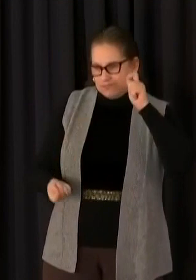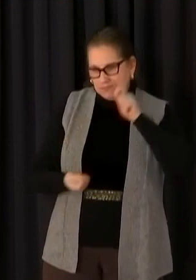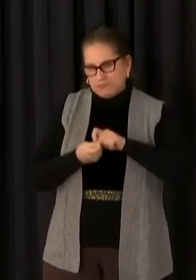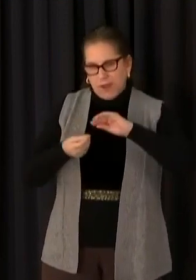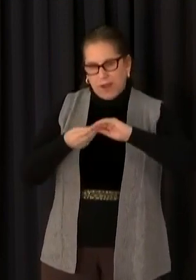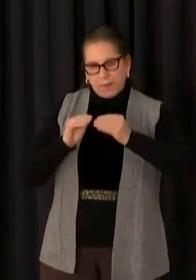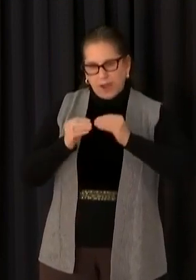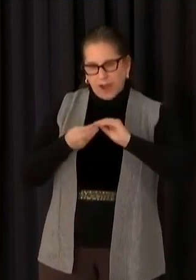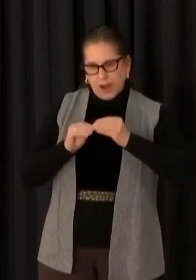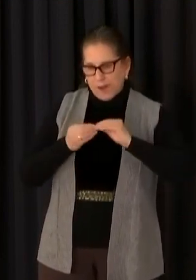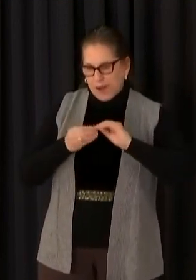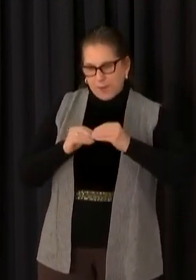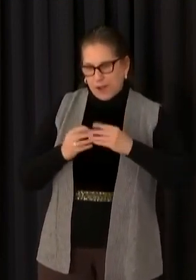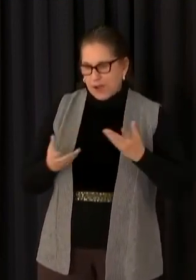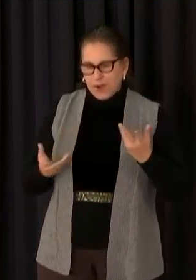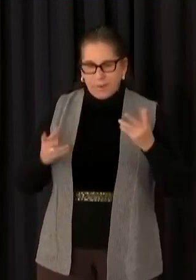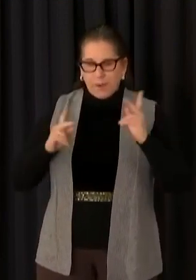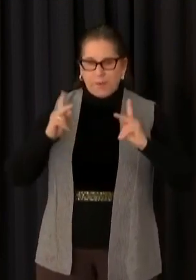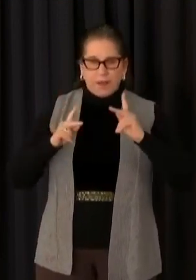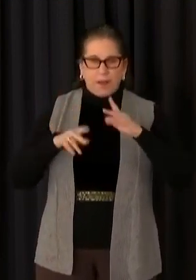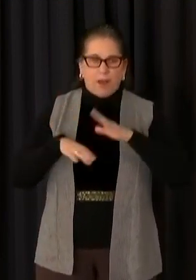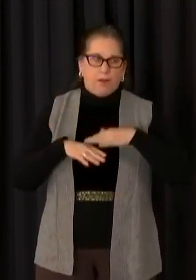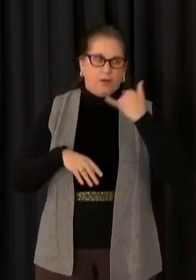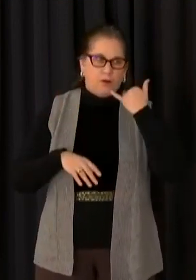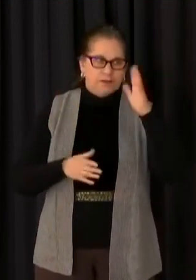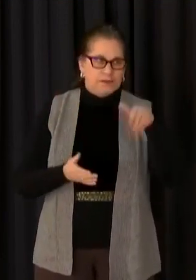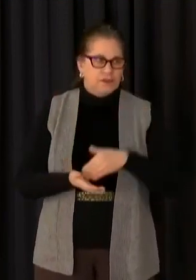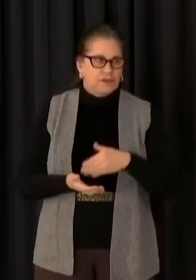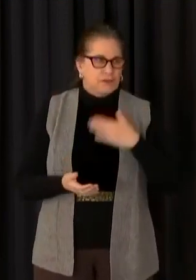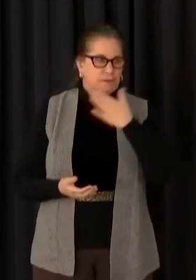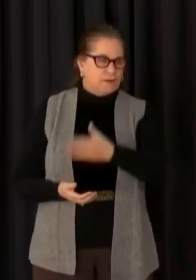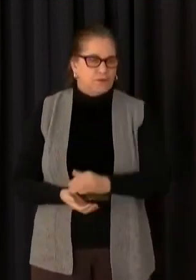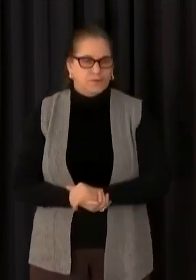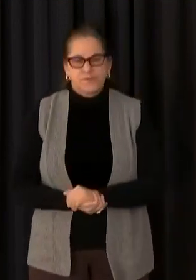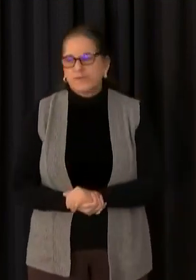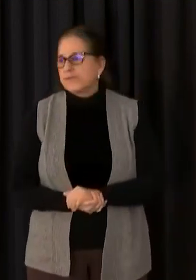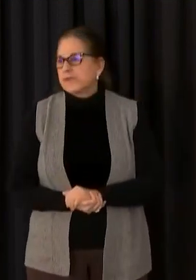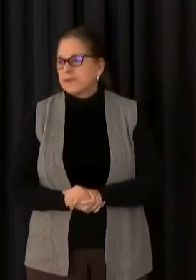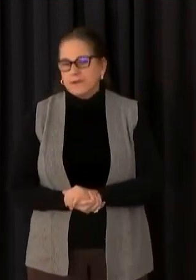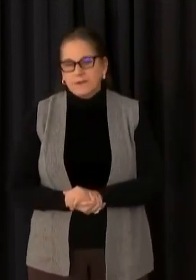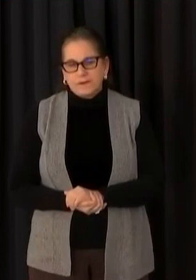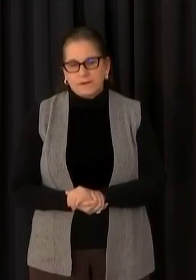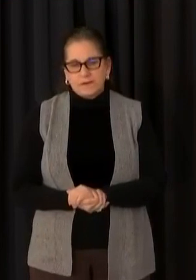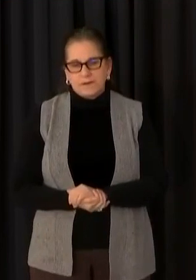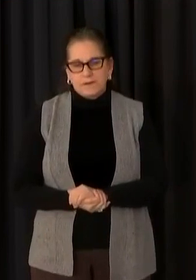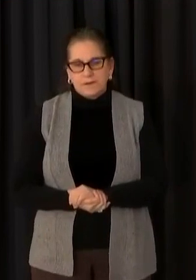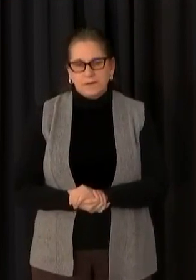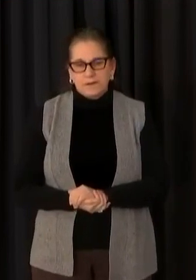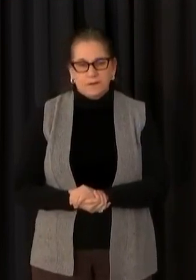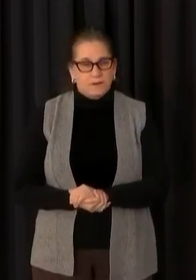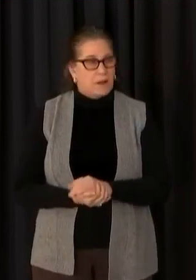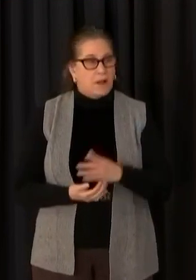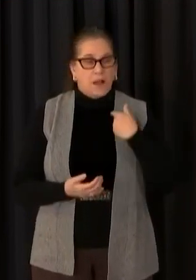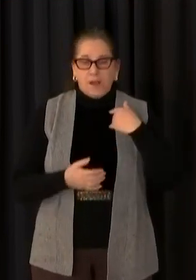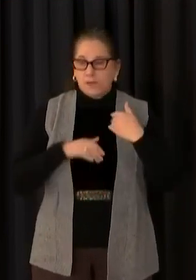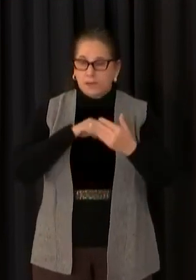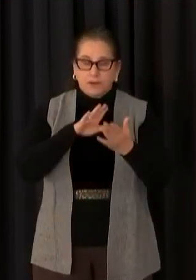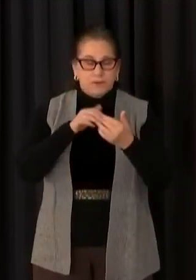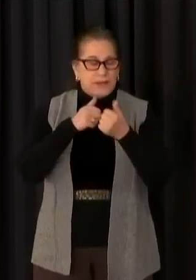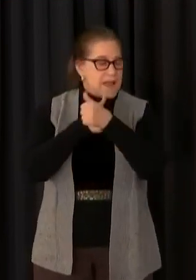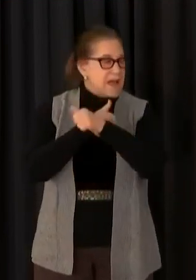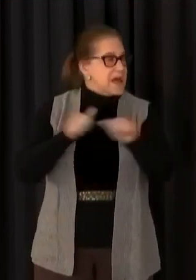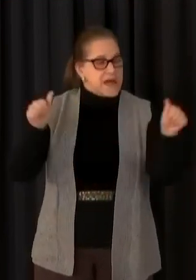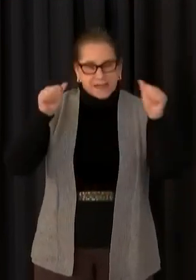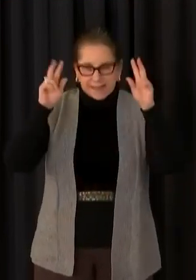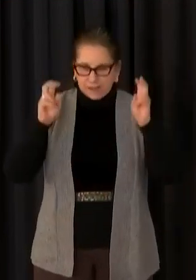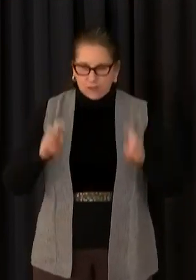call center. thank you. Okay. It's not negligible, to be sure. Mark? Thank